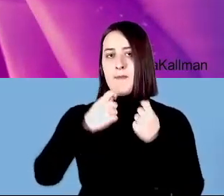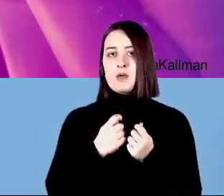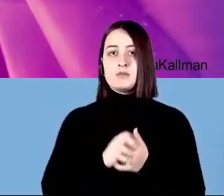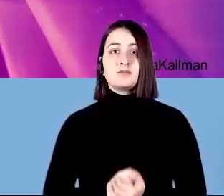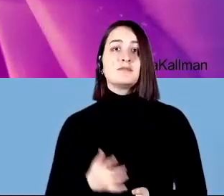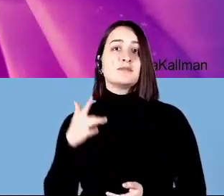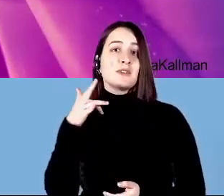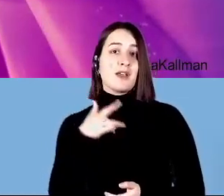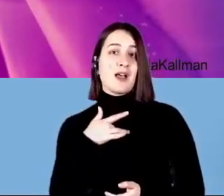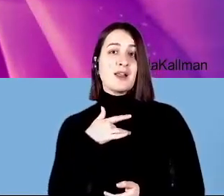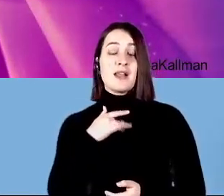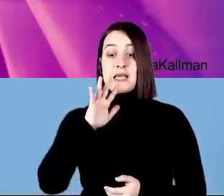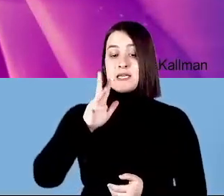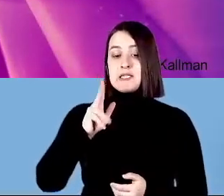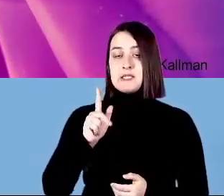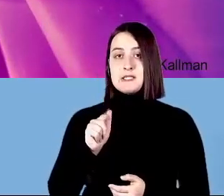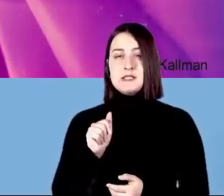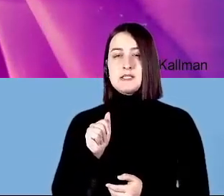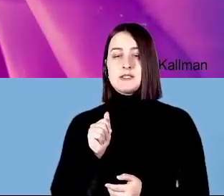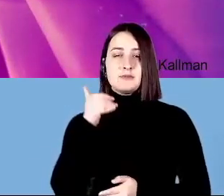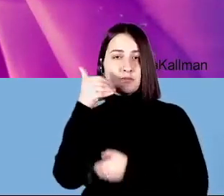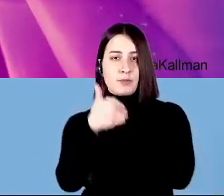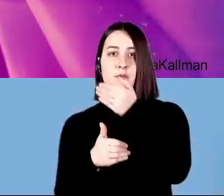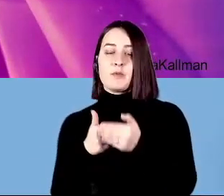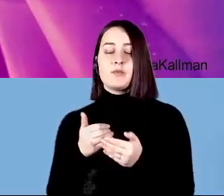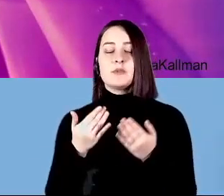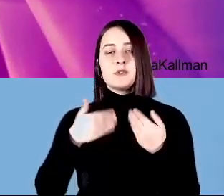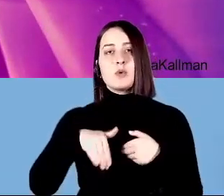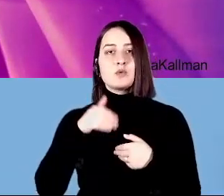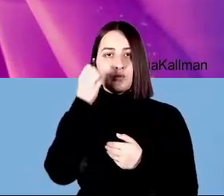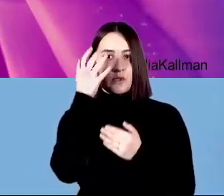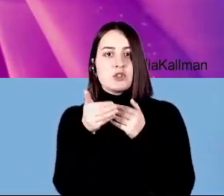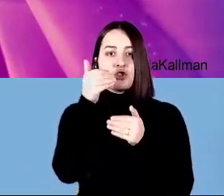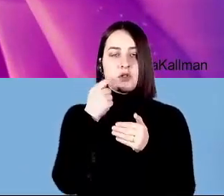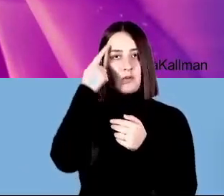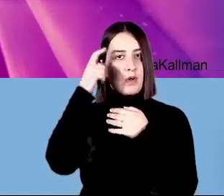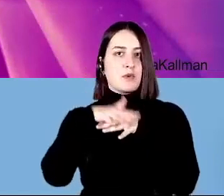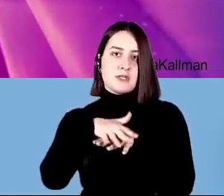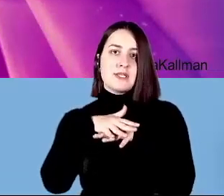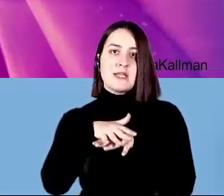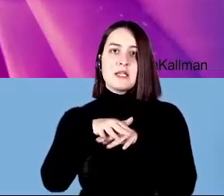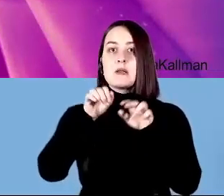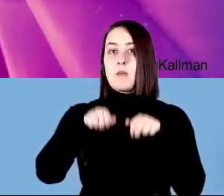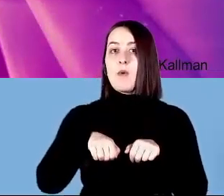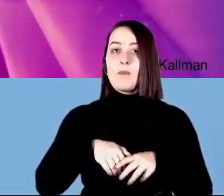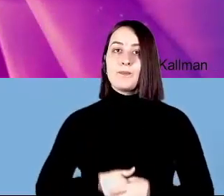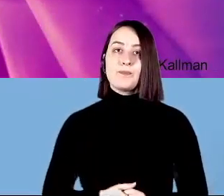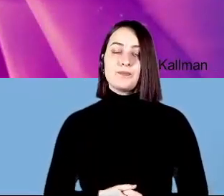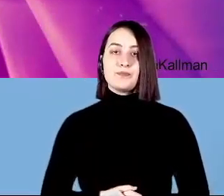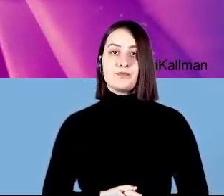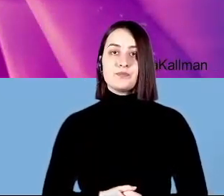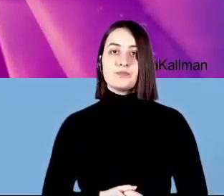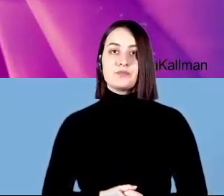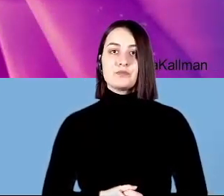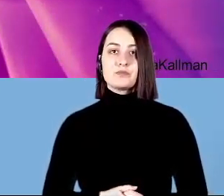AI girlfriend, perpetuating things like toxic masculinity and potentially even domestic violence.